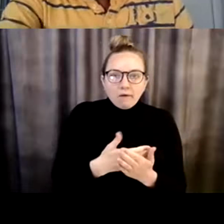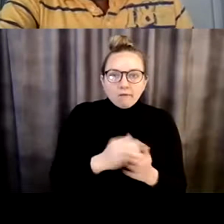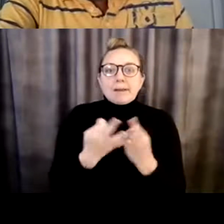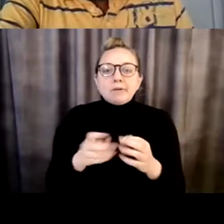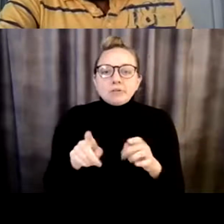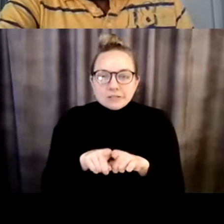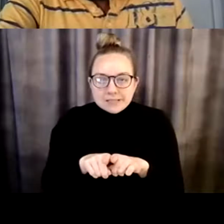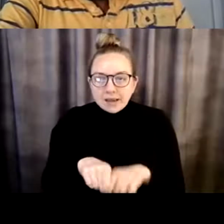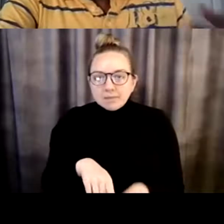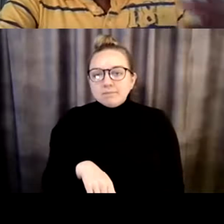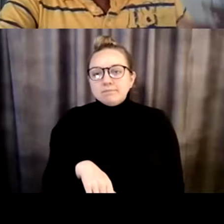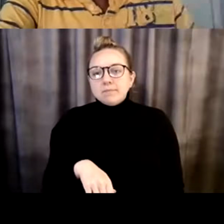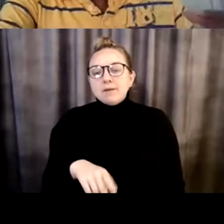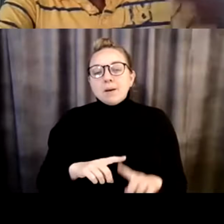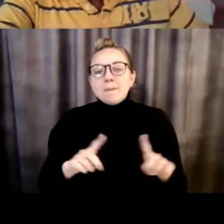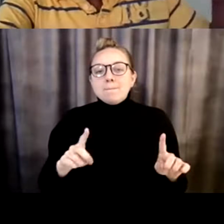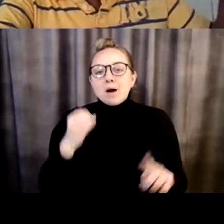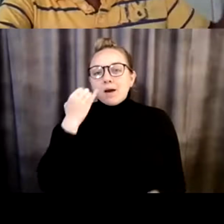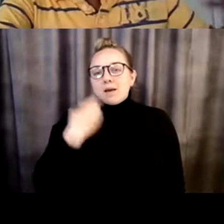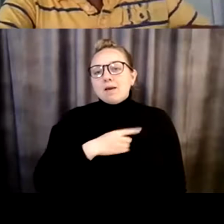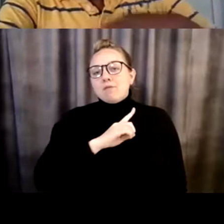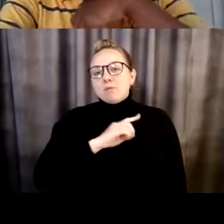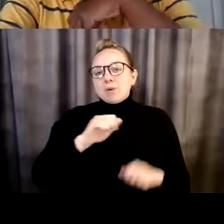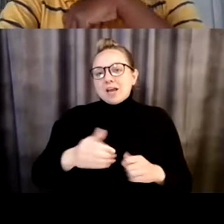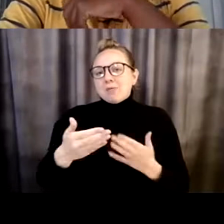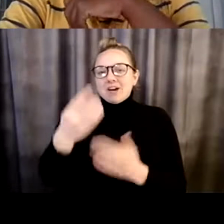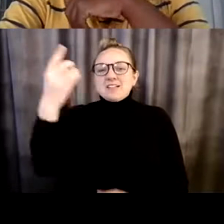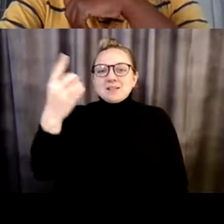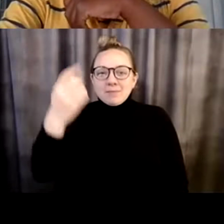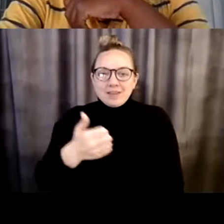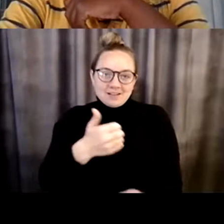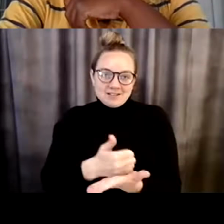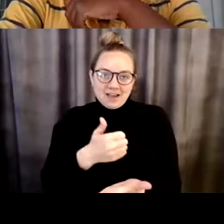sort of frameworks for play, that those can be translated into whatever environment works best.